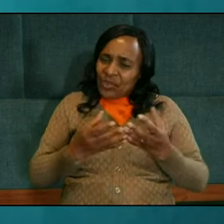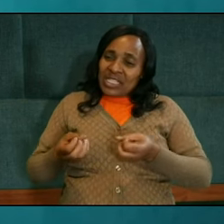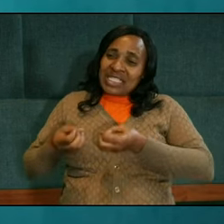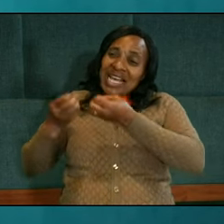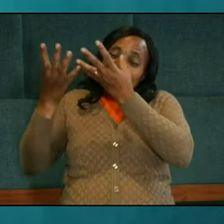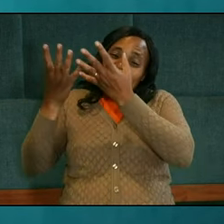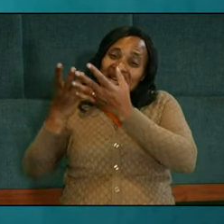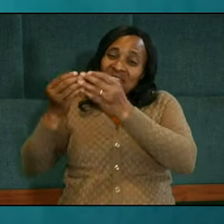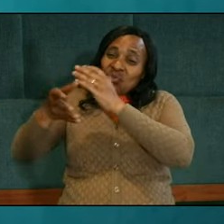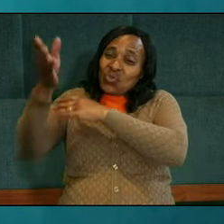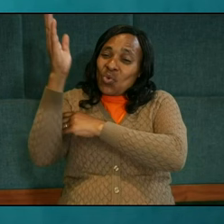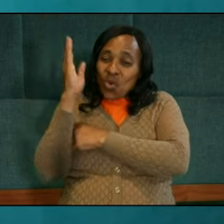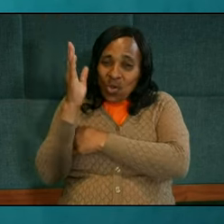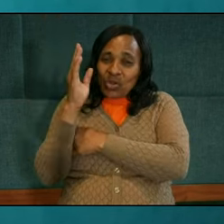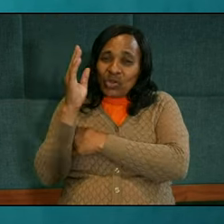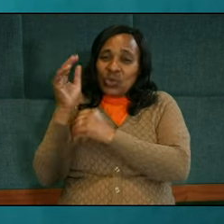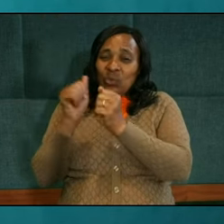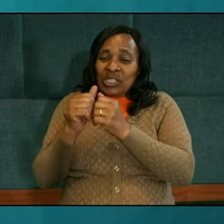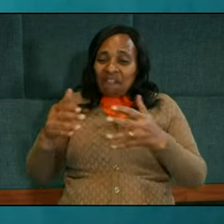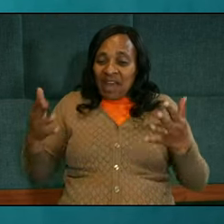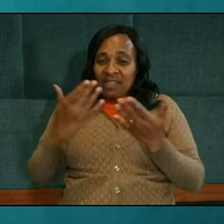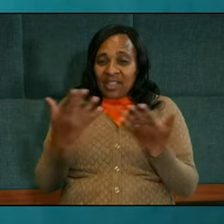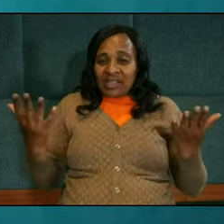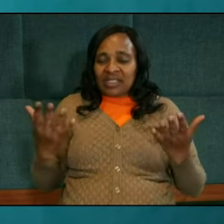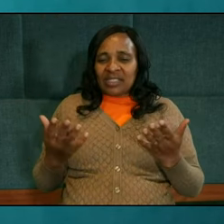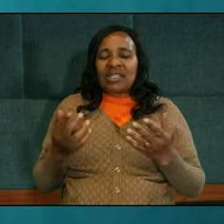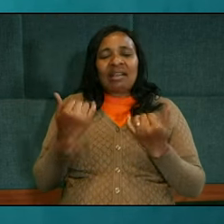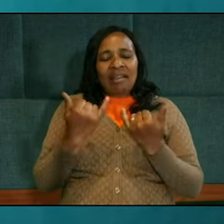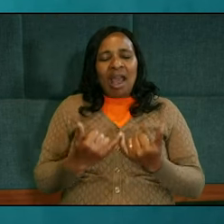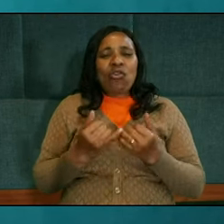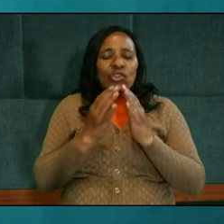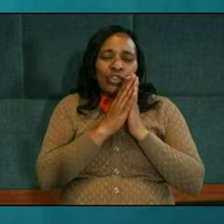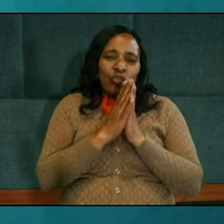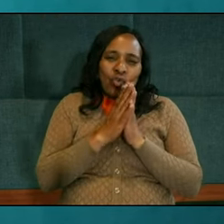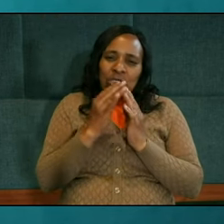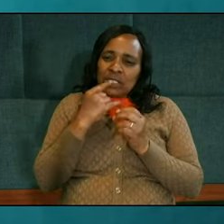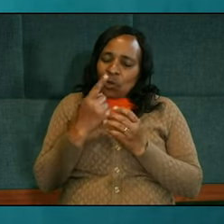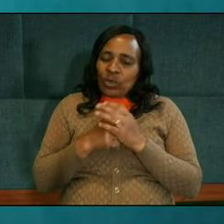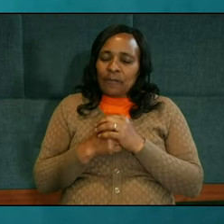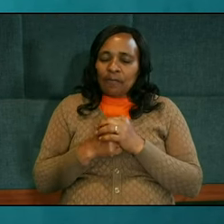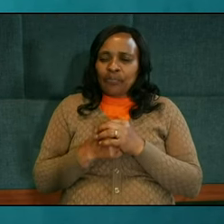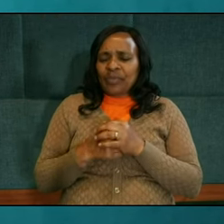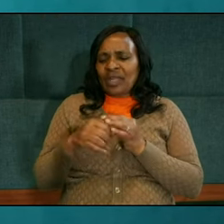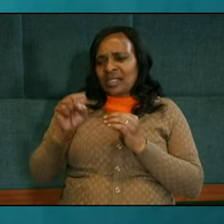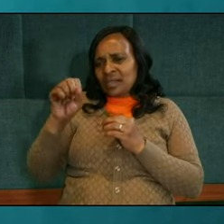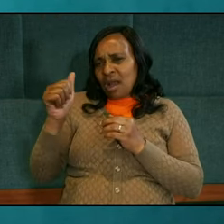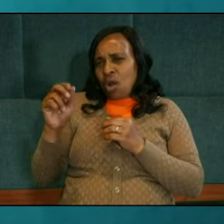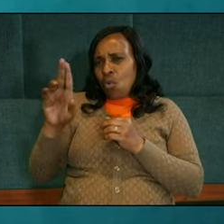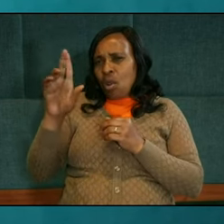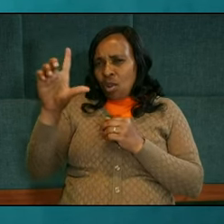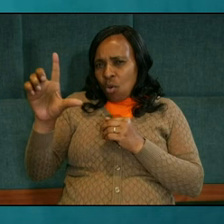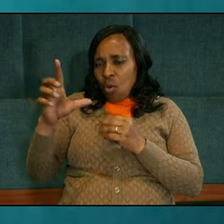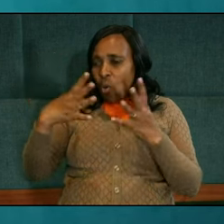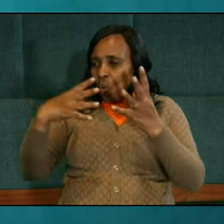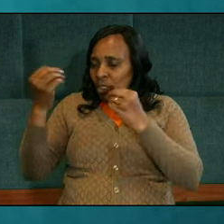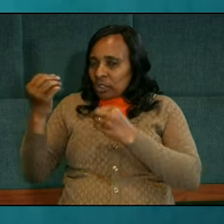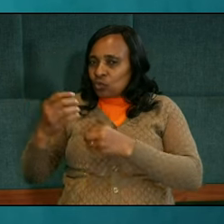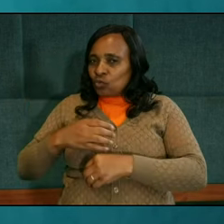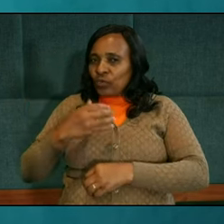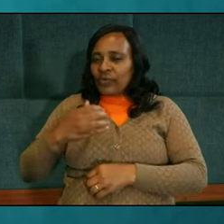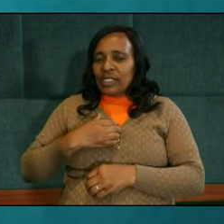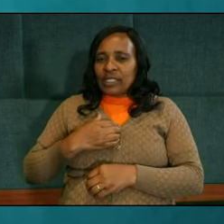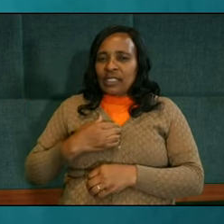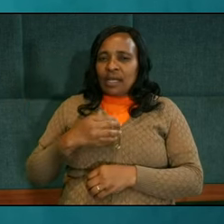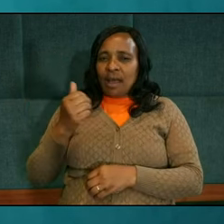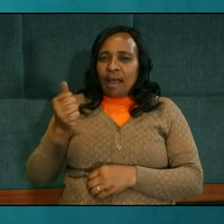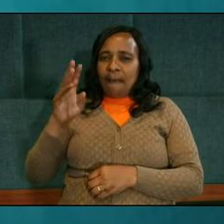God? And we also see in the story that Saul went to visit a medium. I'll